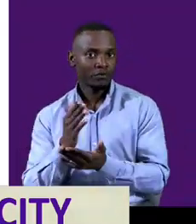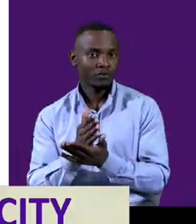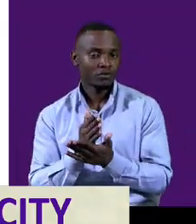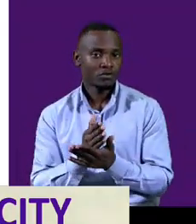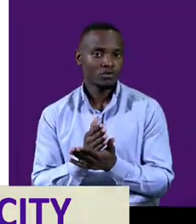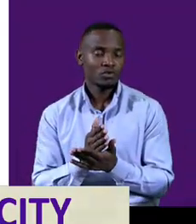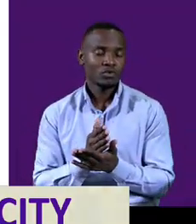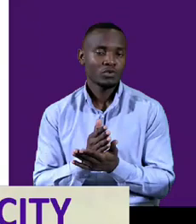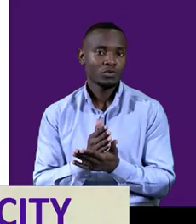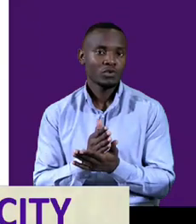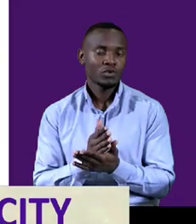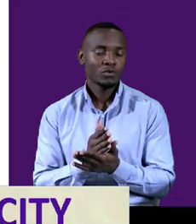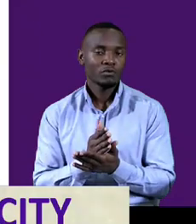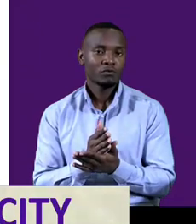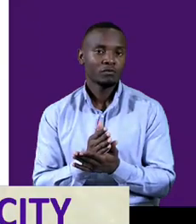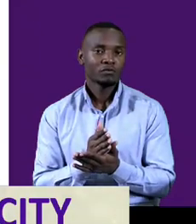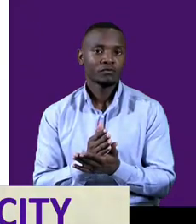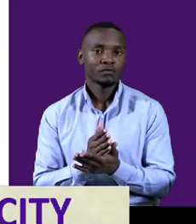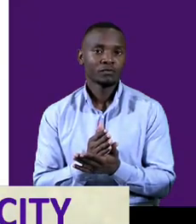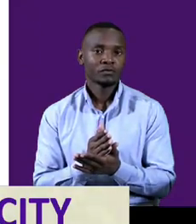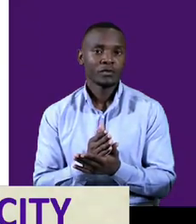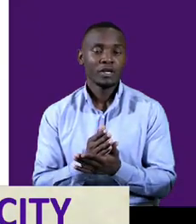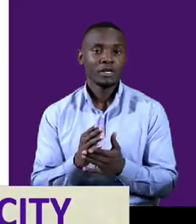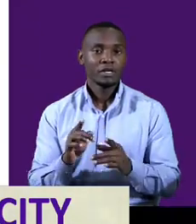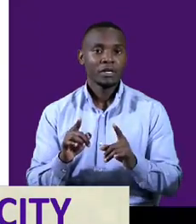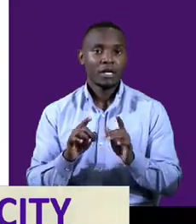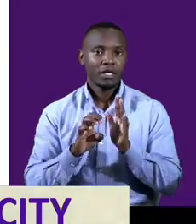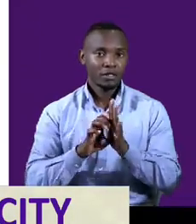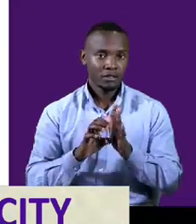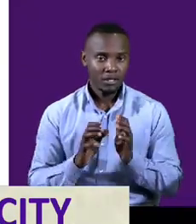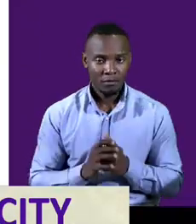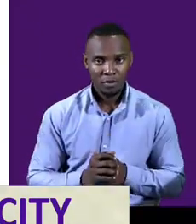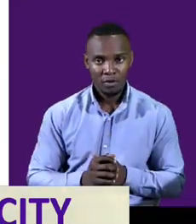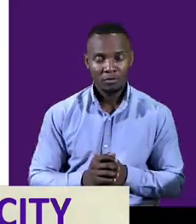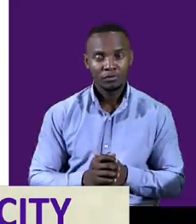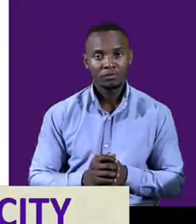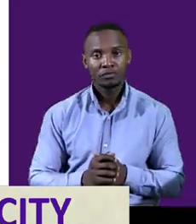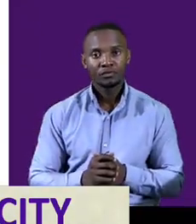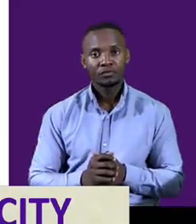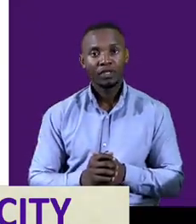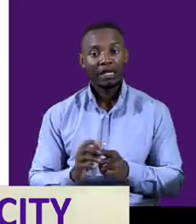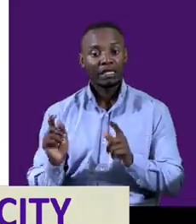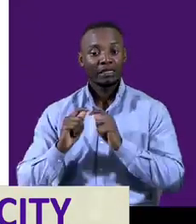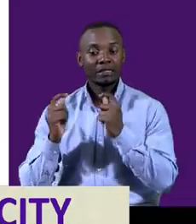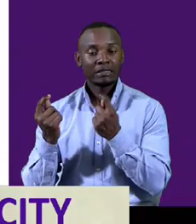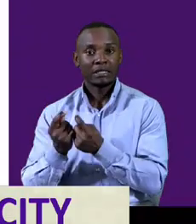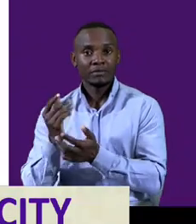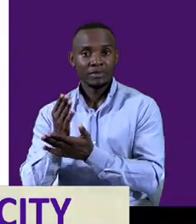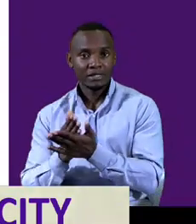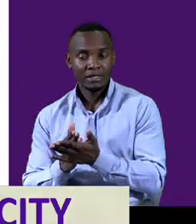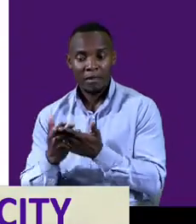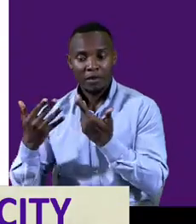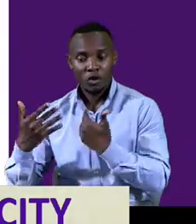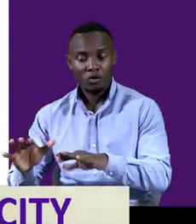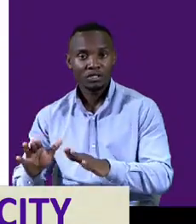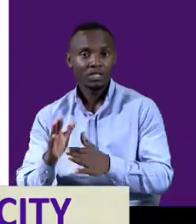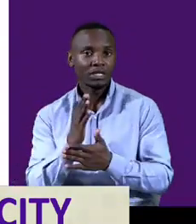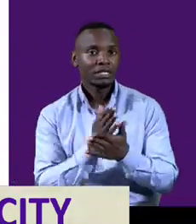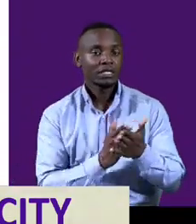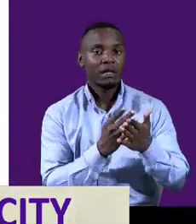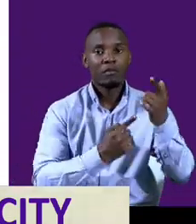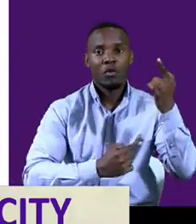can't ignore, because you find at some points teams are losing and teams are